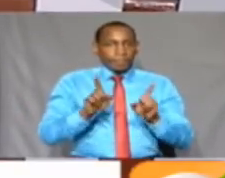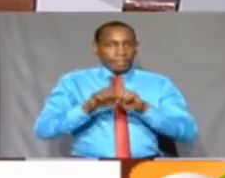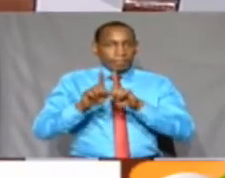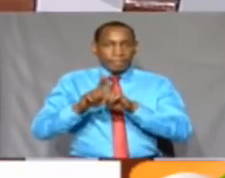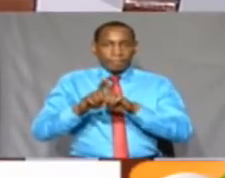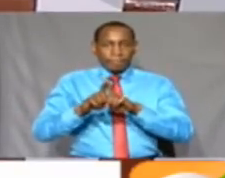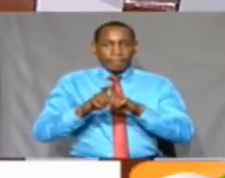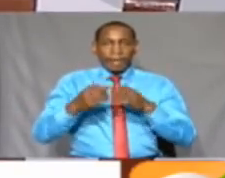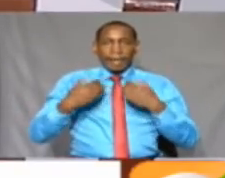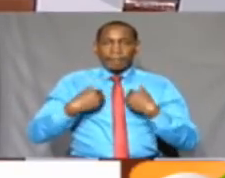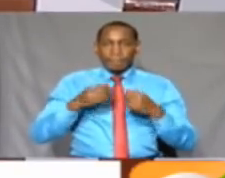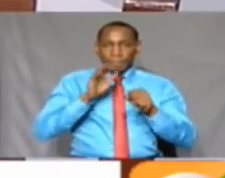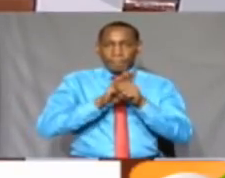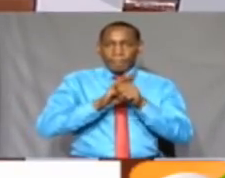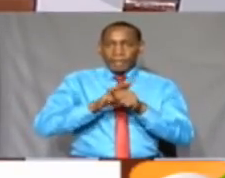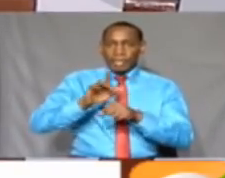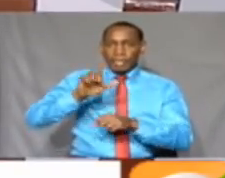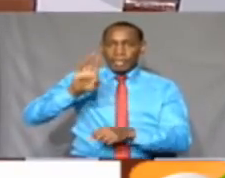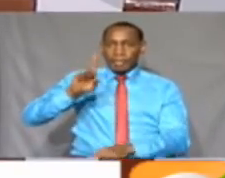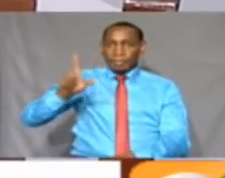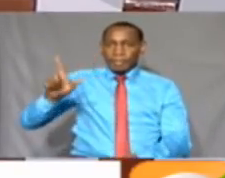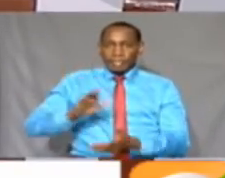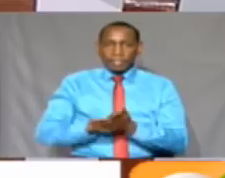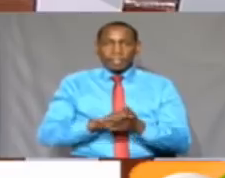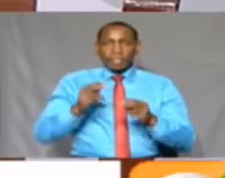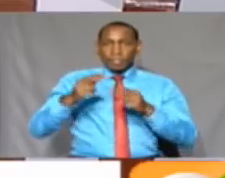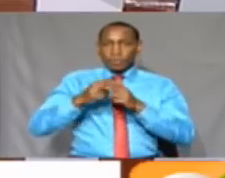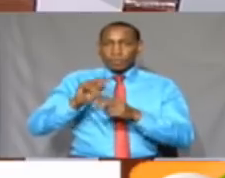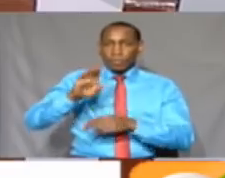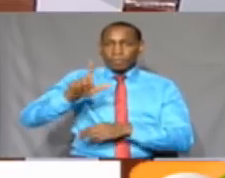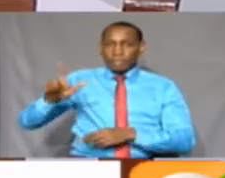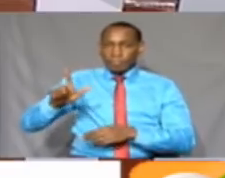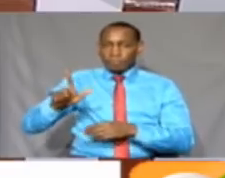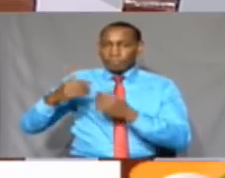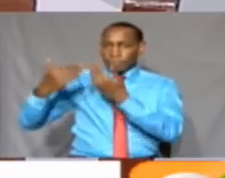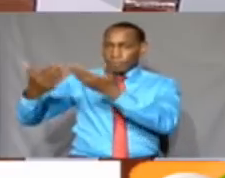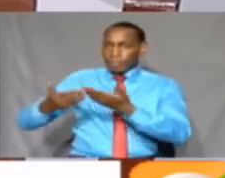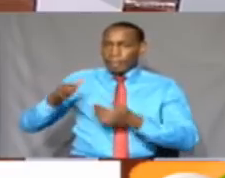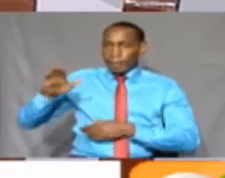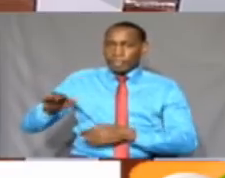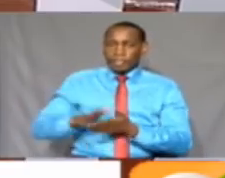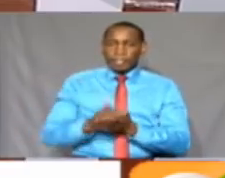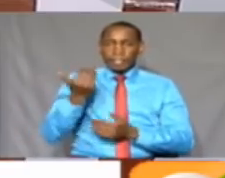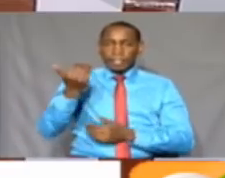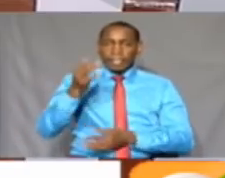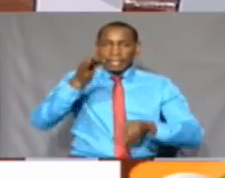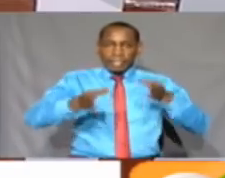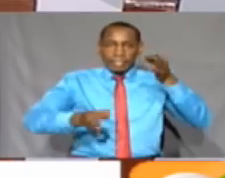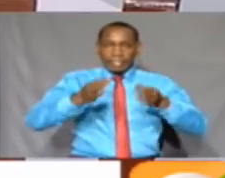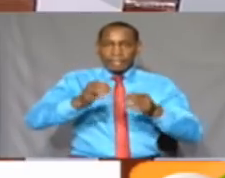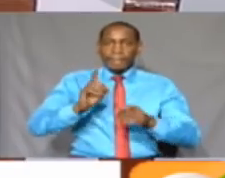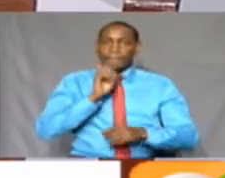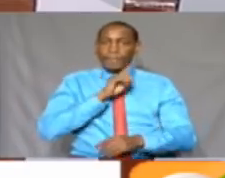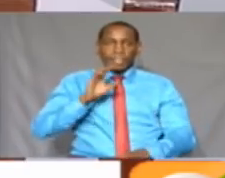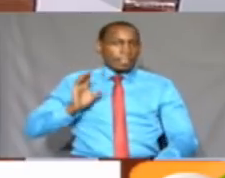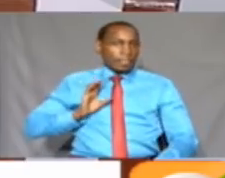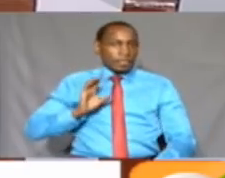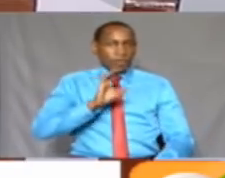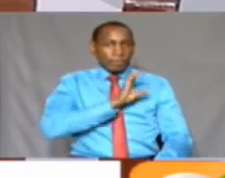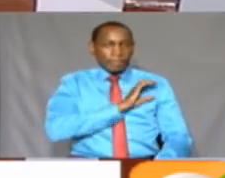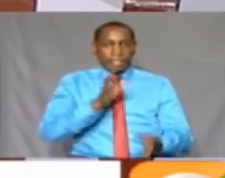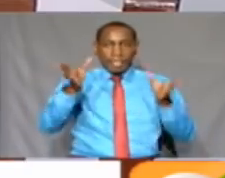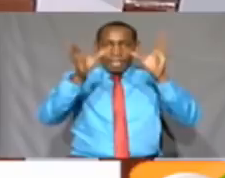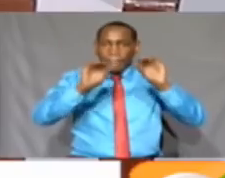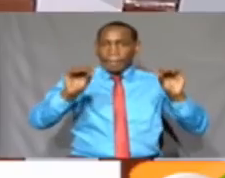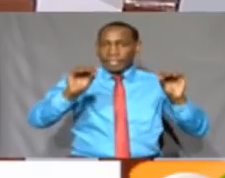a number of bills. Part of the bills that I'm bringing is a child justice, a bill that has just gone through the committee of budget.